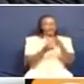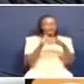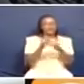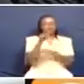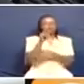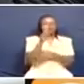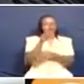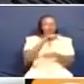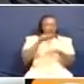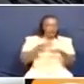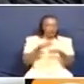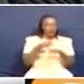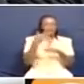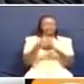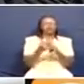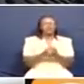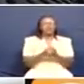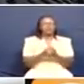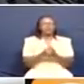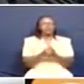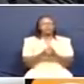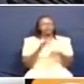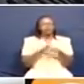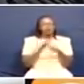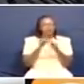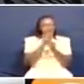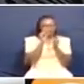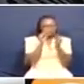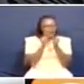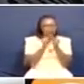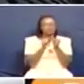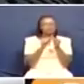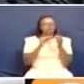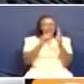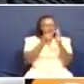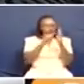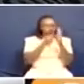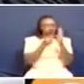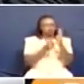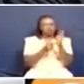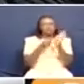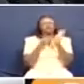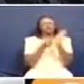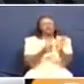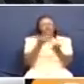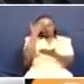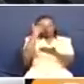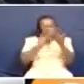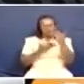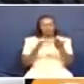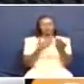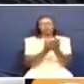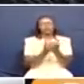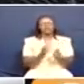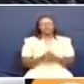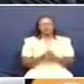hours thereafter on the specific items that have been indicated on the face of the application. That is